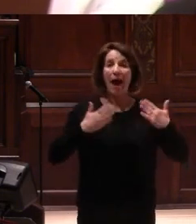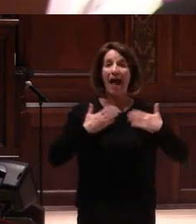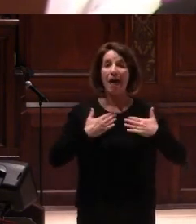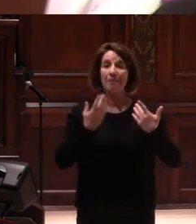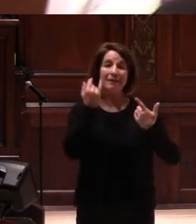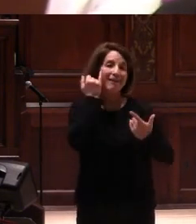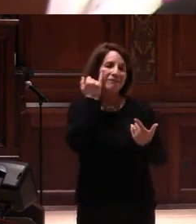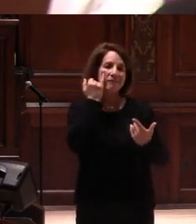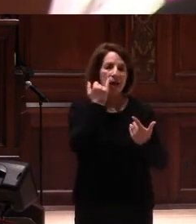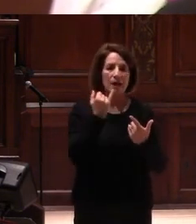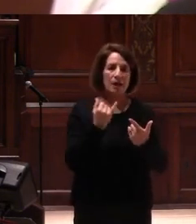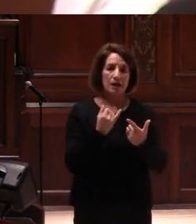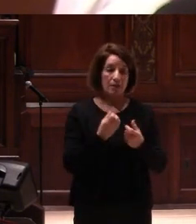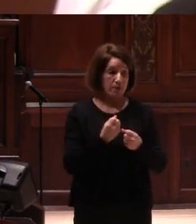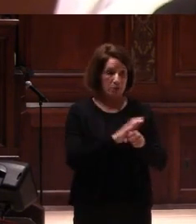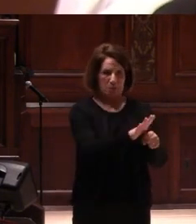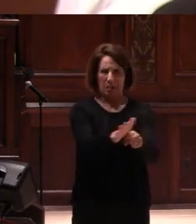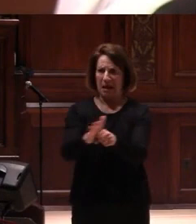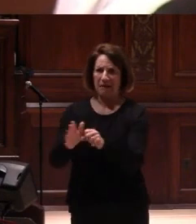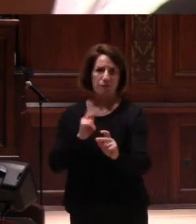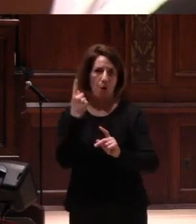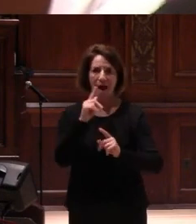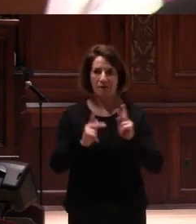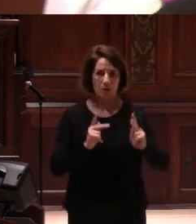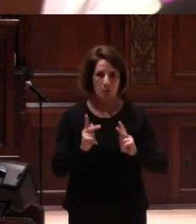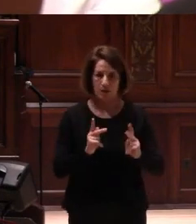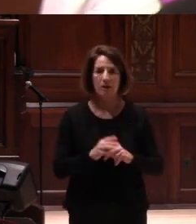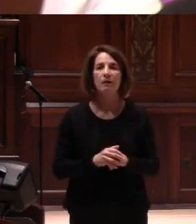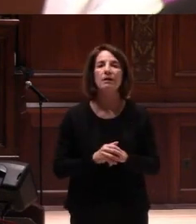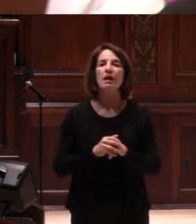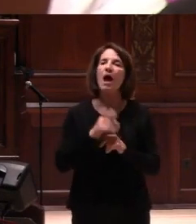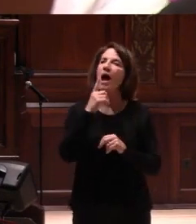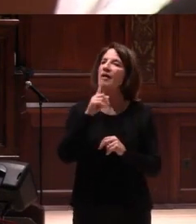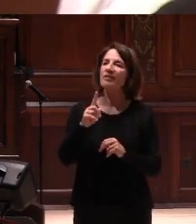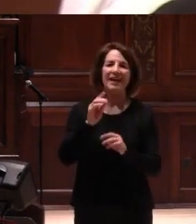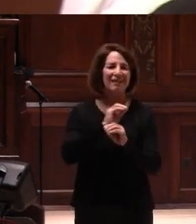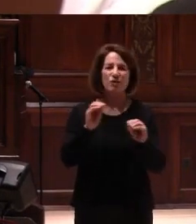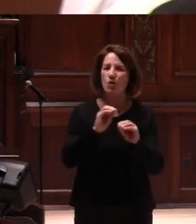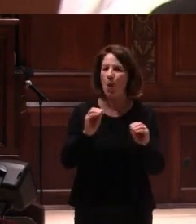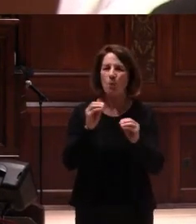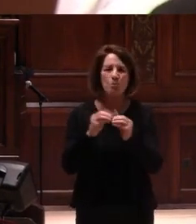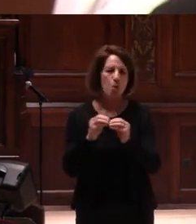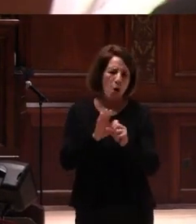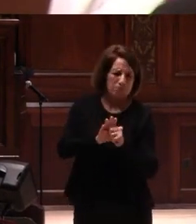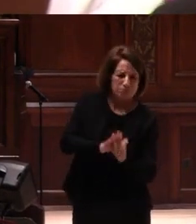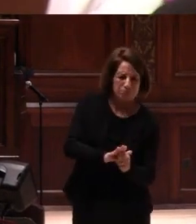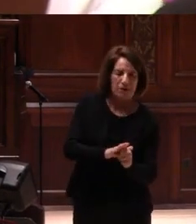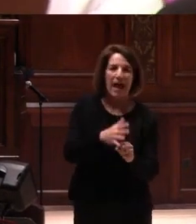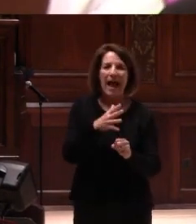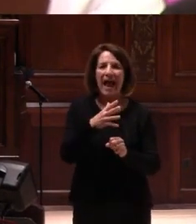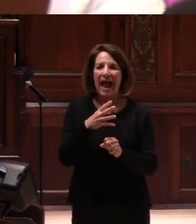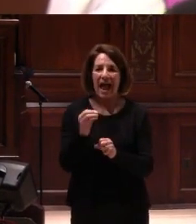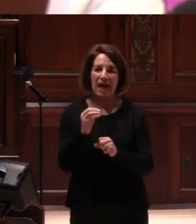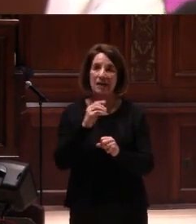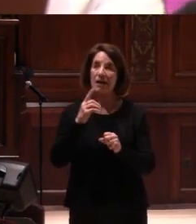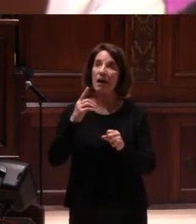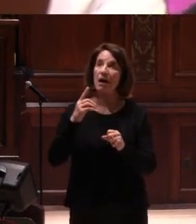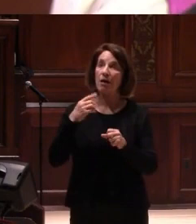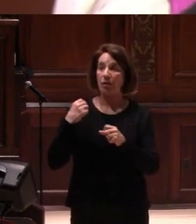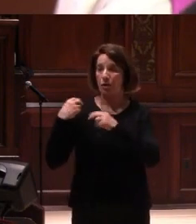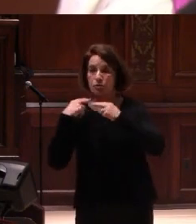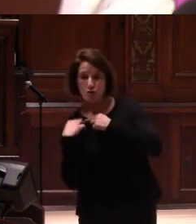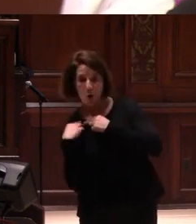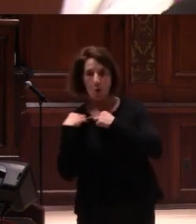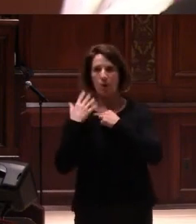the yoke that burdened them, the pole on their shoulder, and the rod of their taskmaster, you